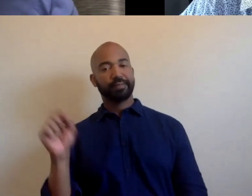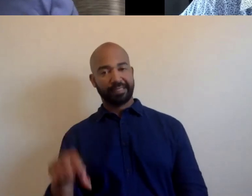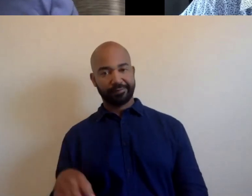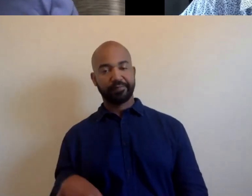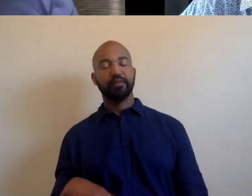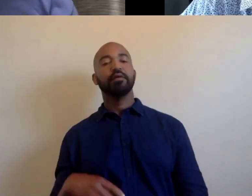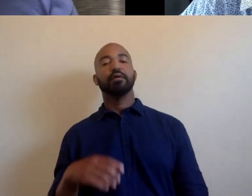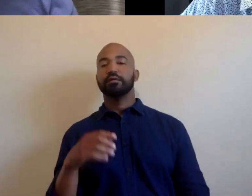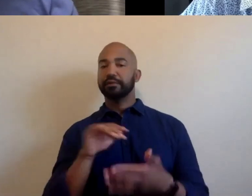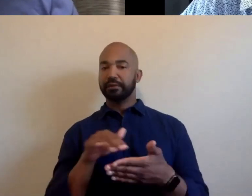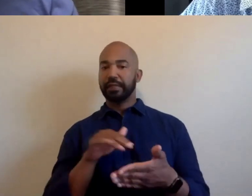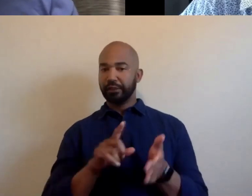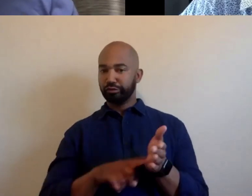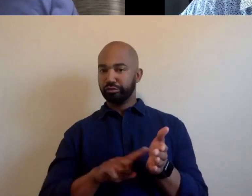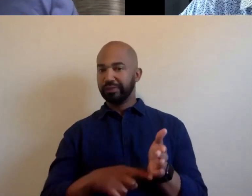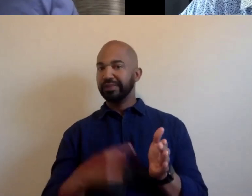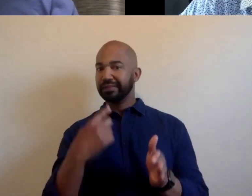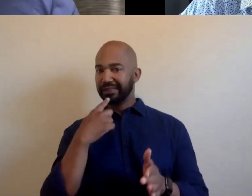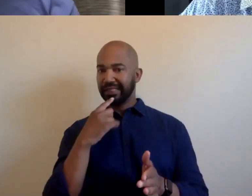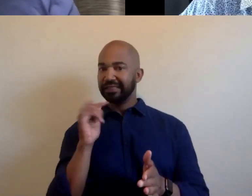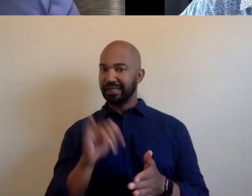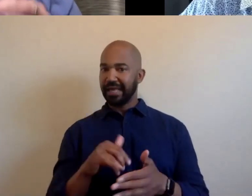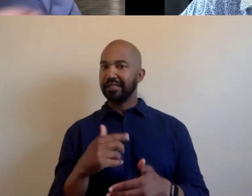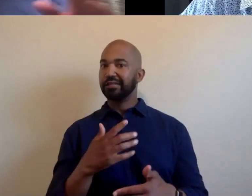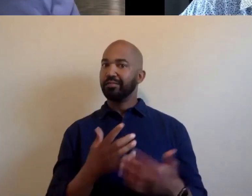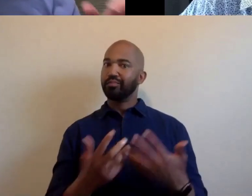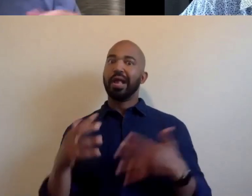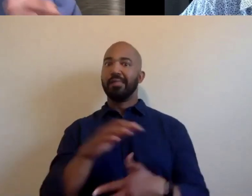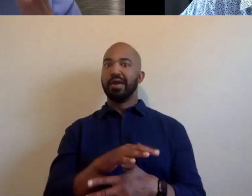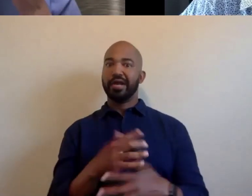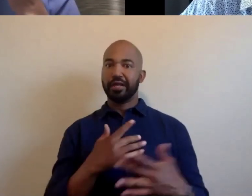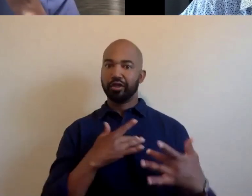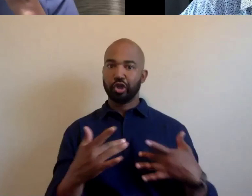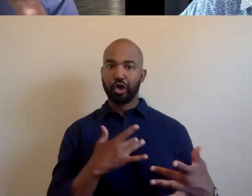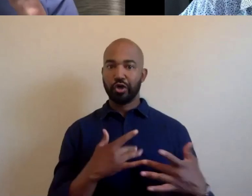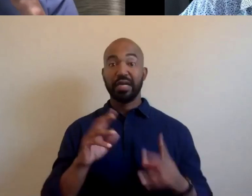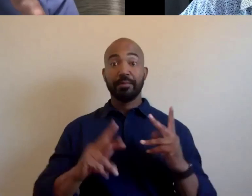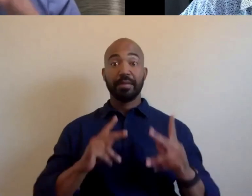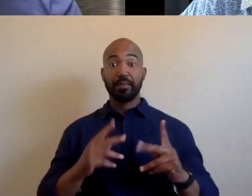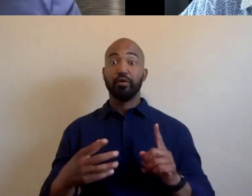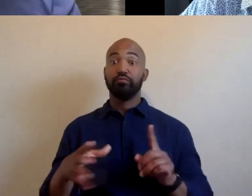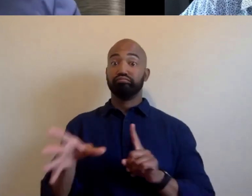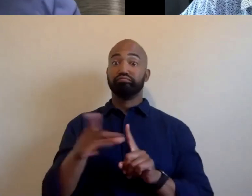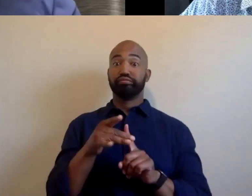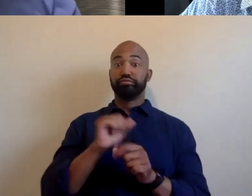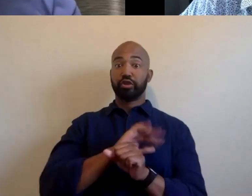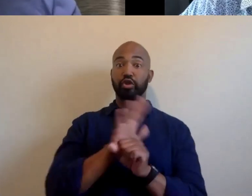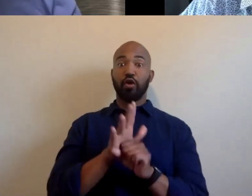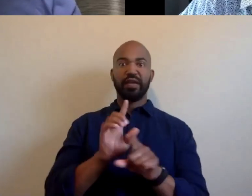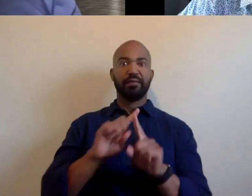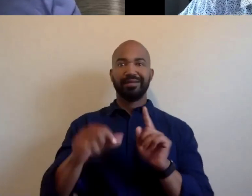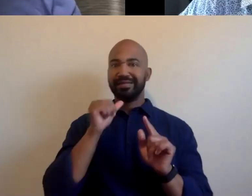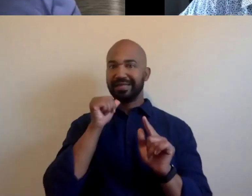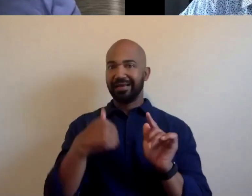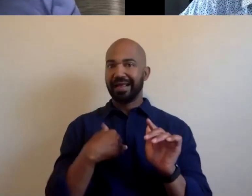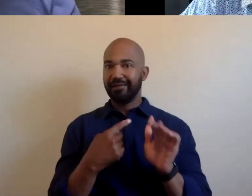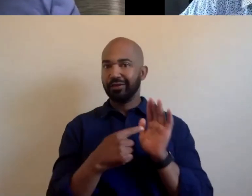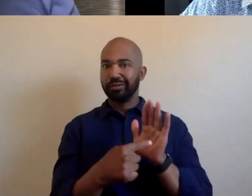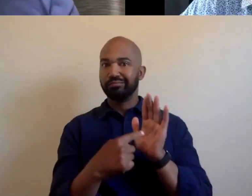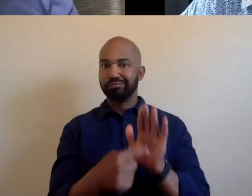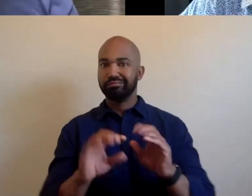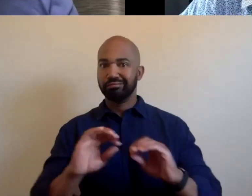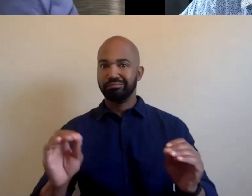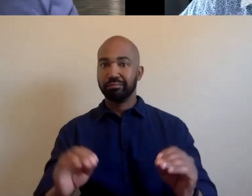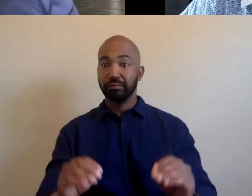us that that's one of the primary concerns are asymptomatic carriers. So yes, absolutely. Yeah, cool. So I'm aware